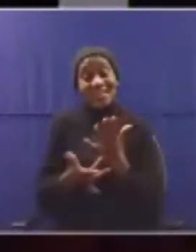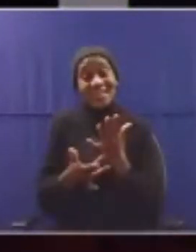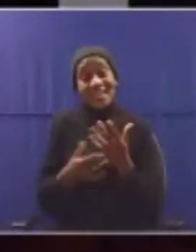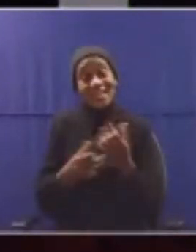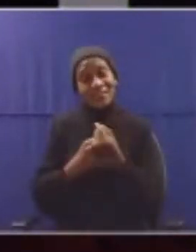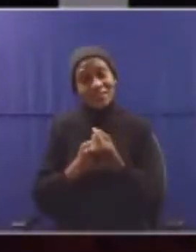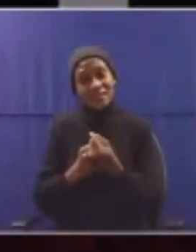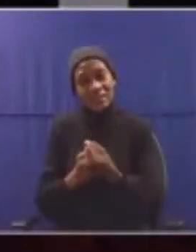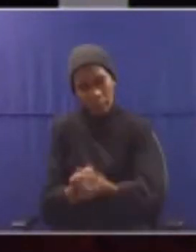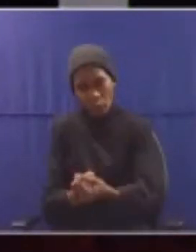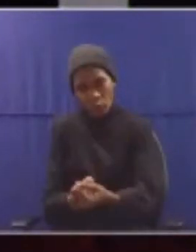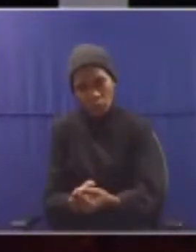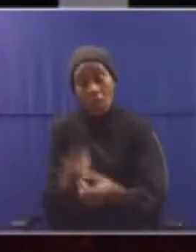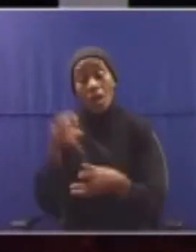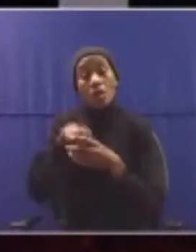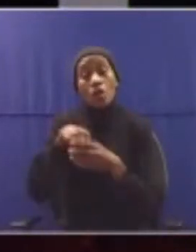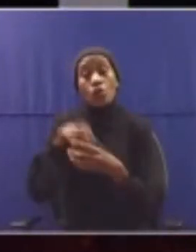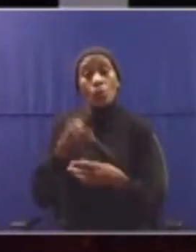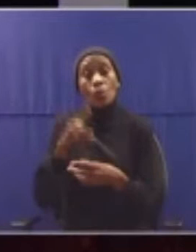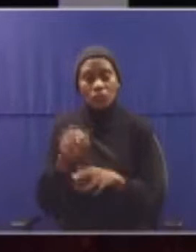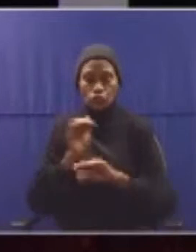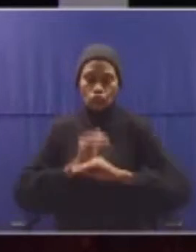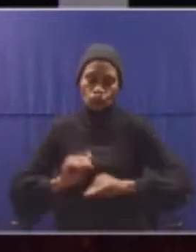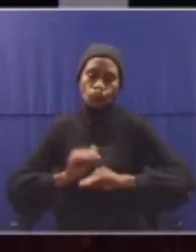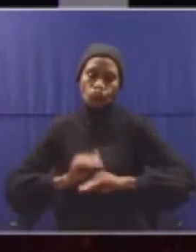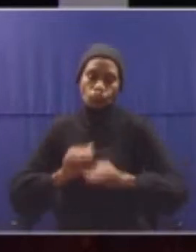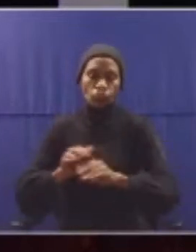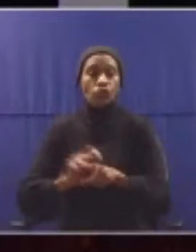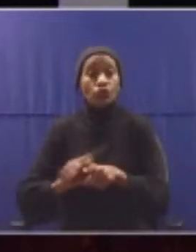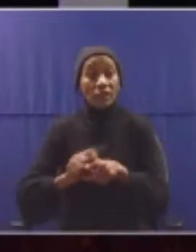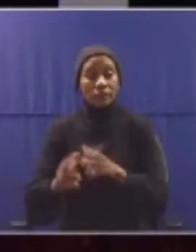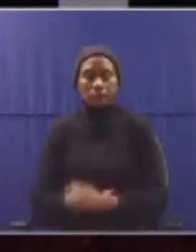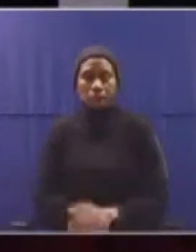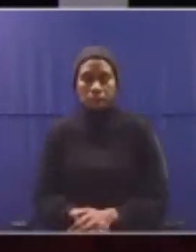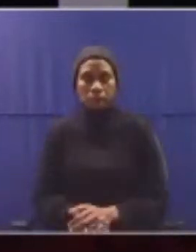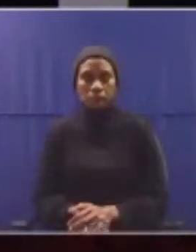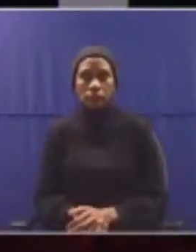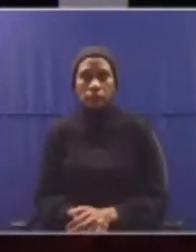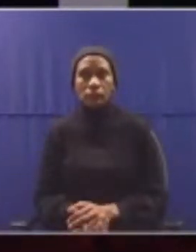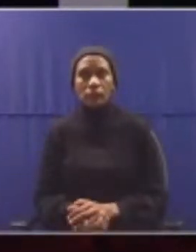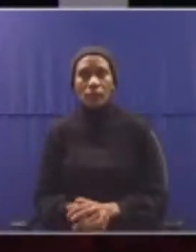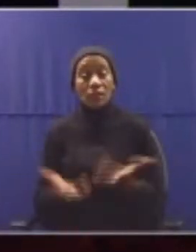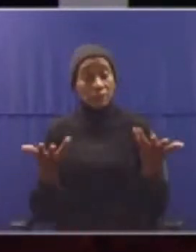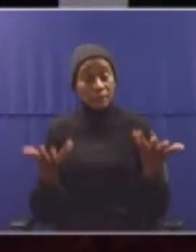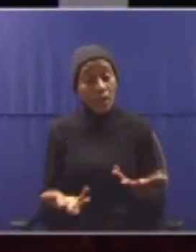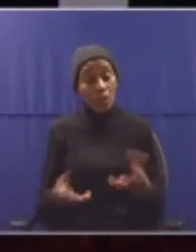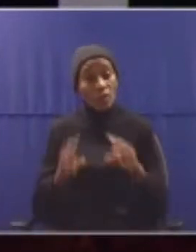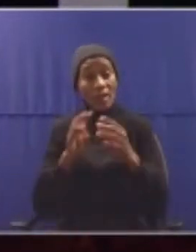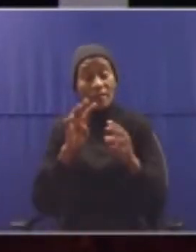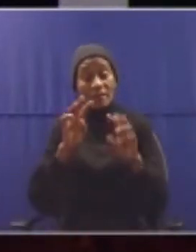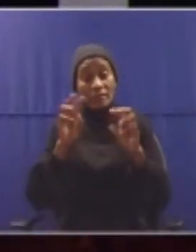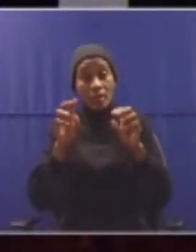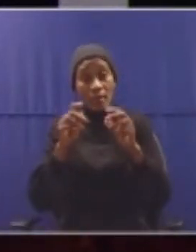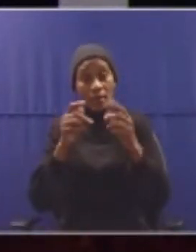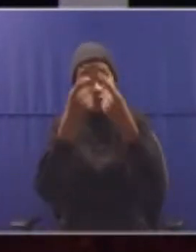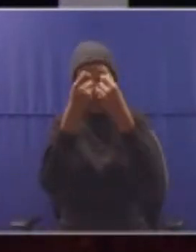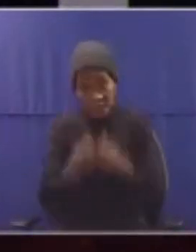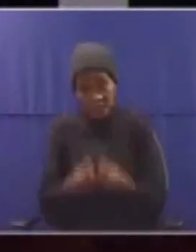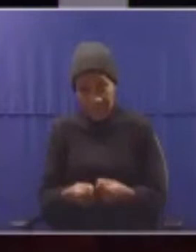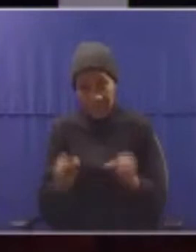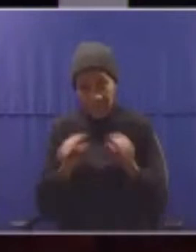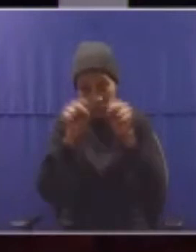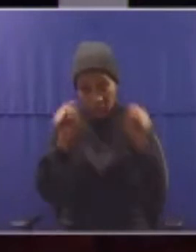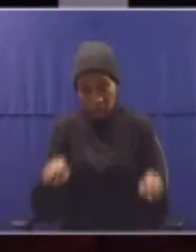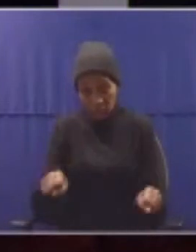support, including mentorship. The Blended Finance Scheme, which support